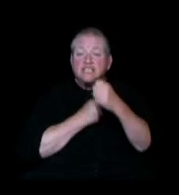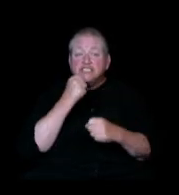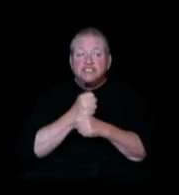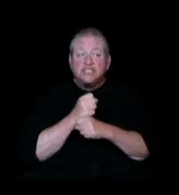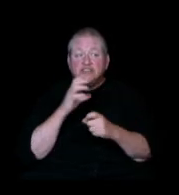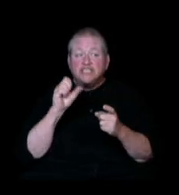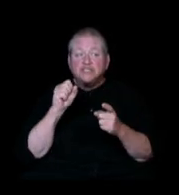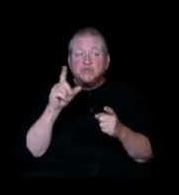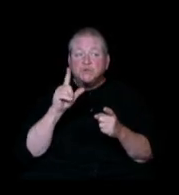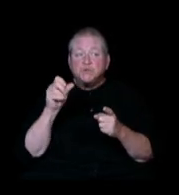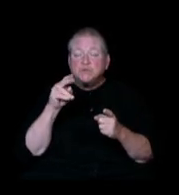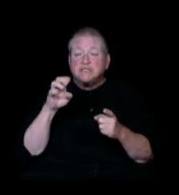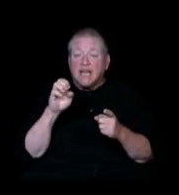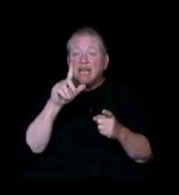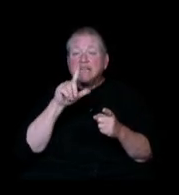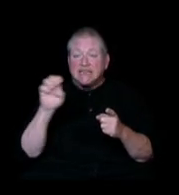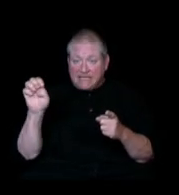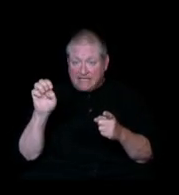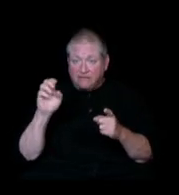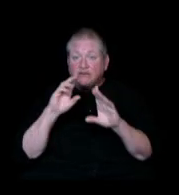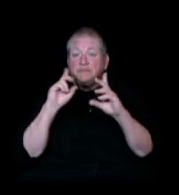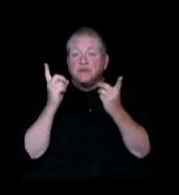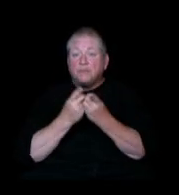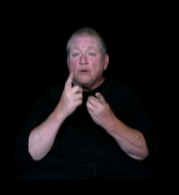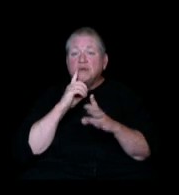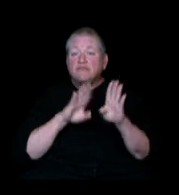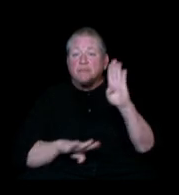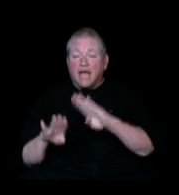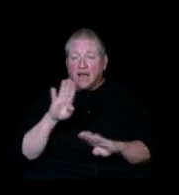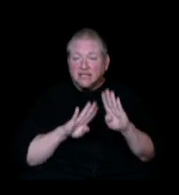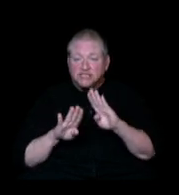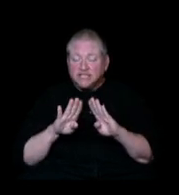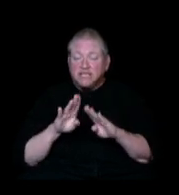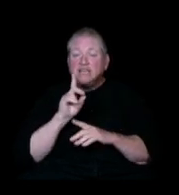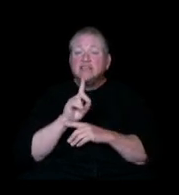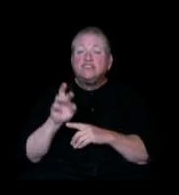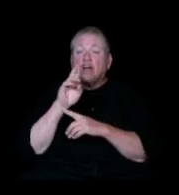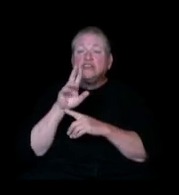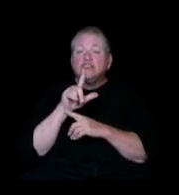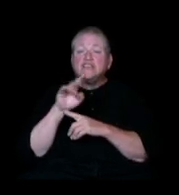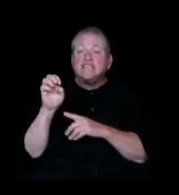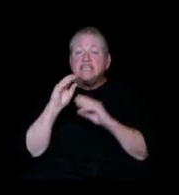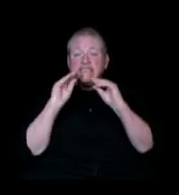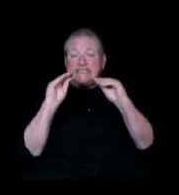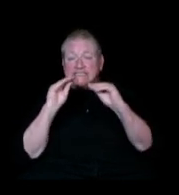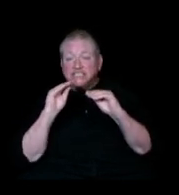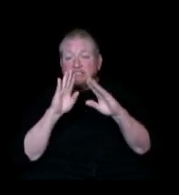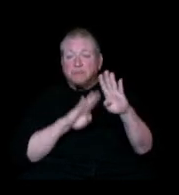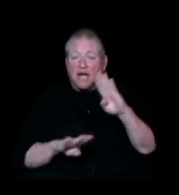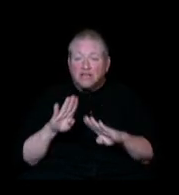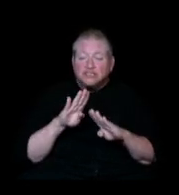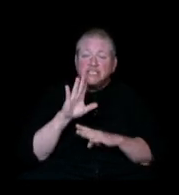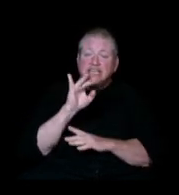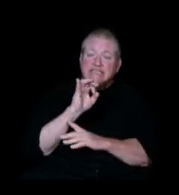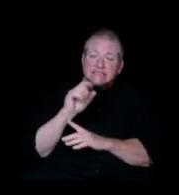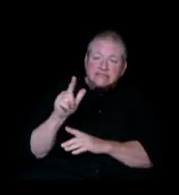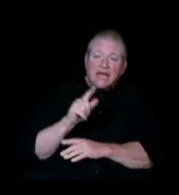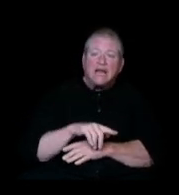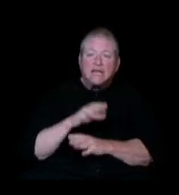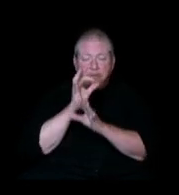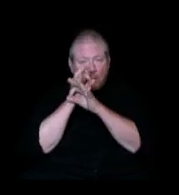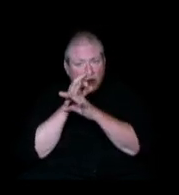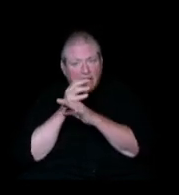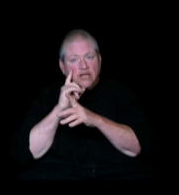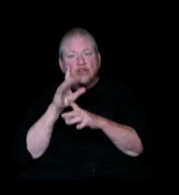year's award is Suzanne Lee from the Department of Biology. Dr. Lee teaches biology courses in cell and